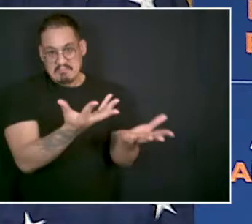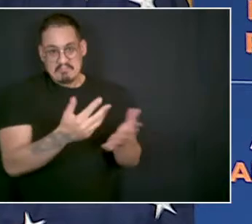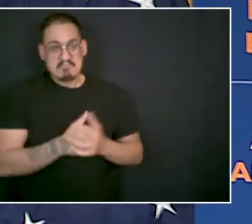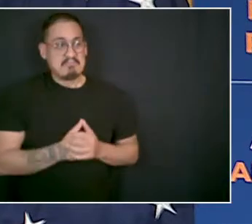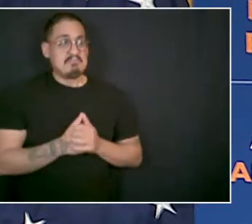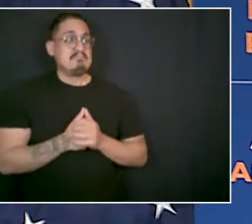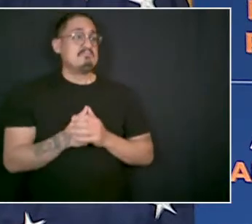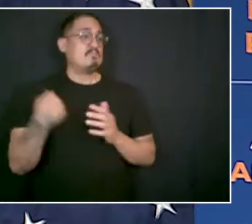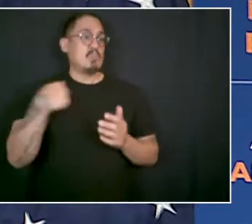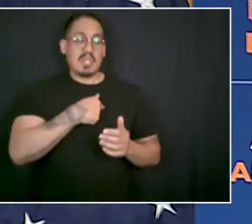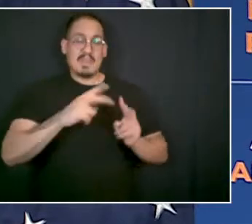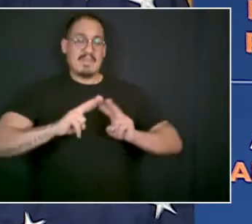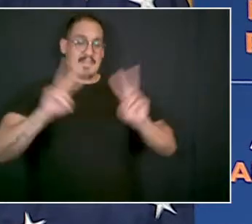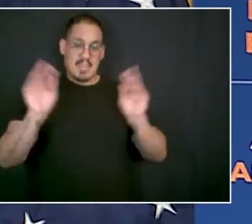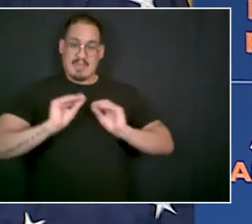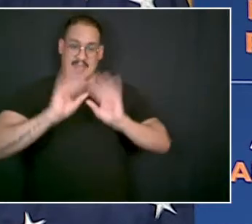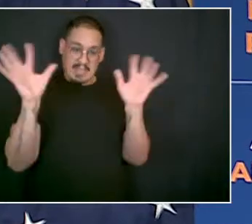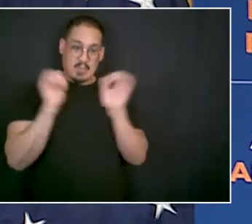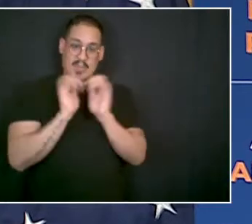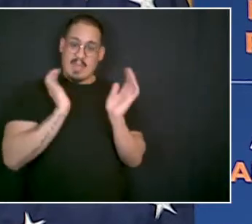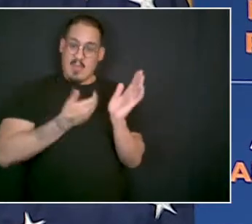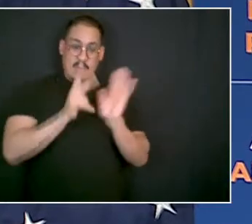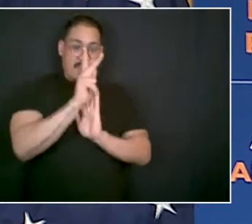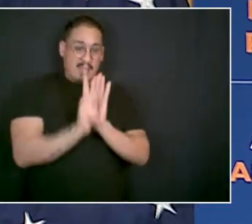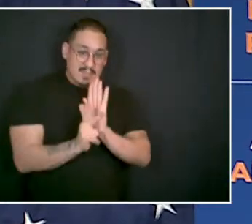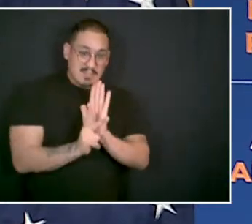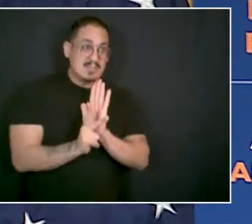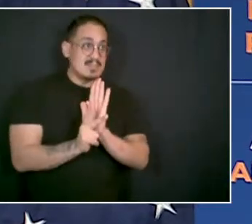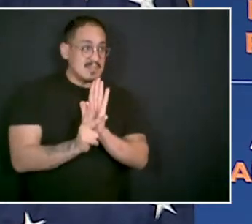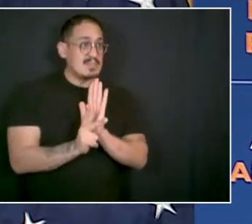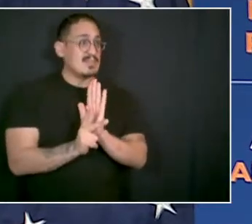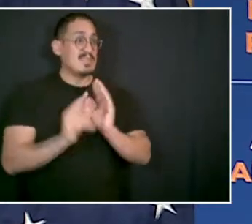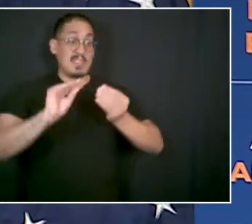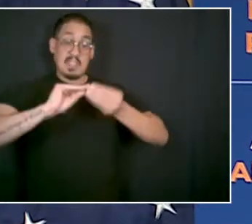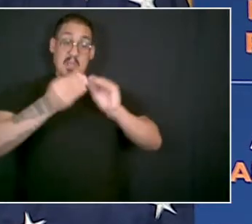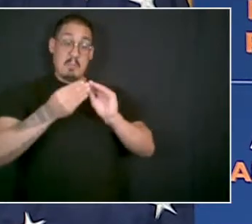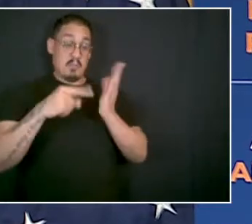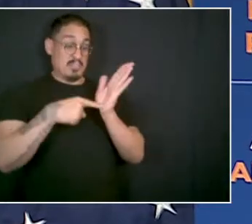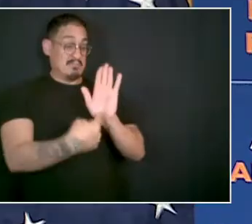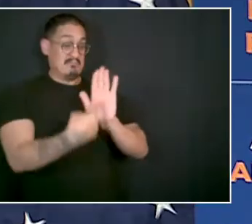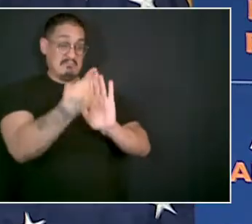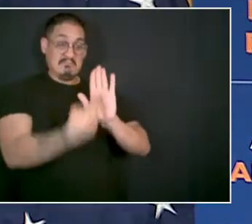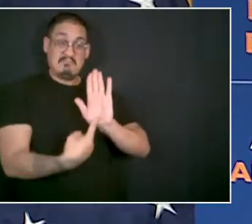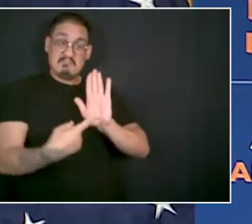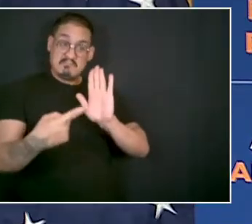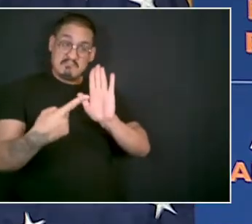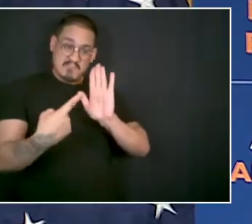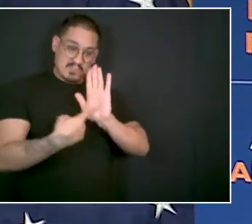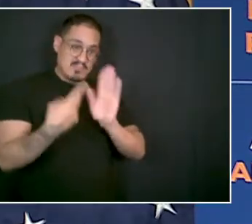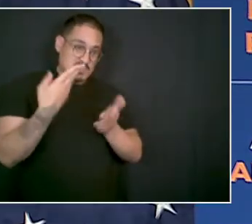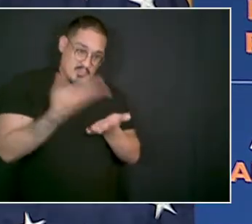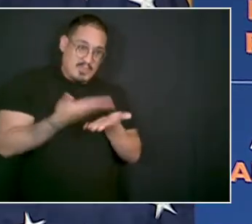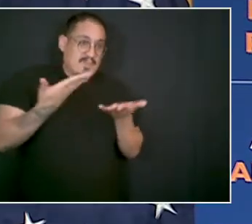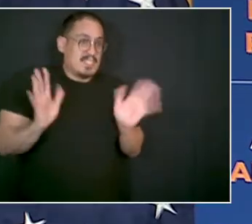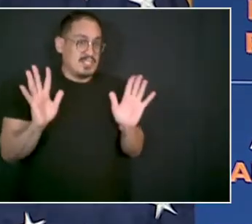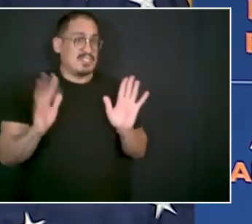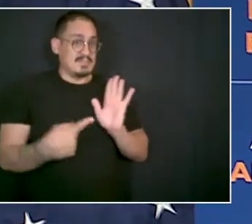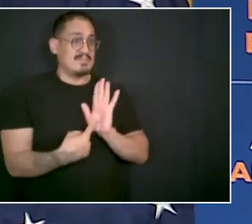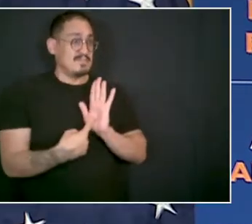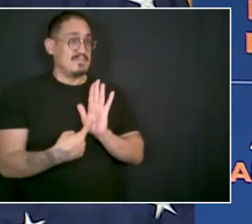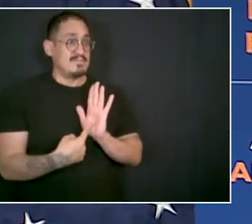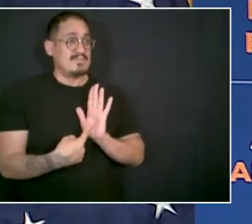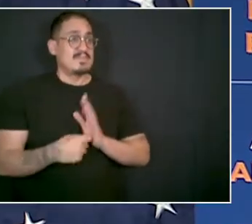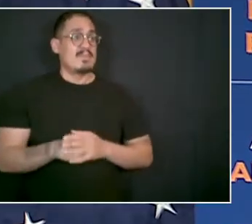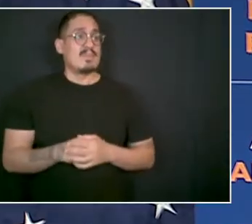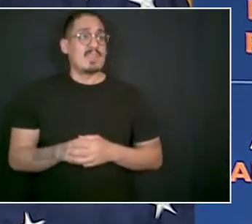stated that New Yorkers make up 23% of the population, but 46% of involuntary removals of Black